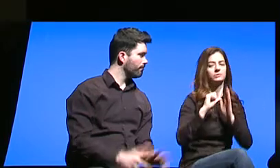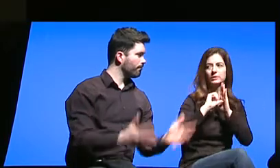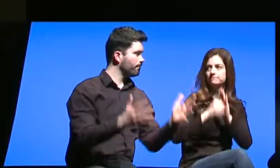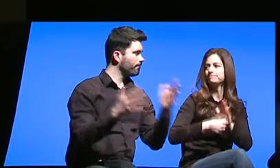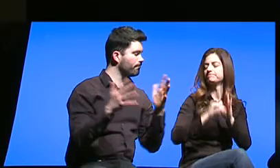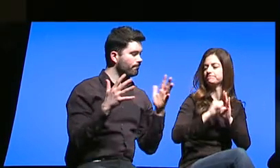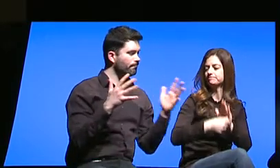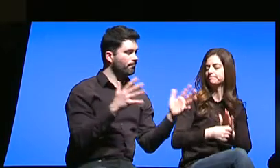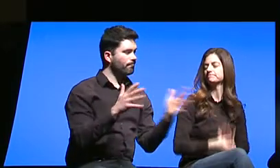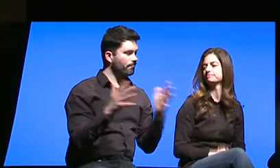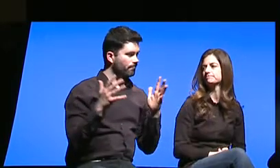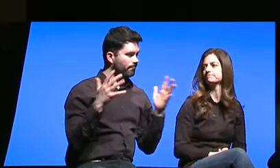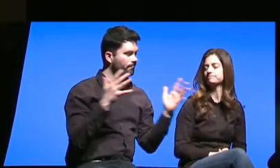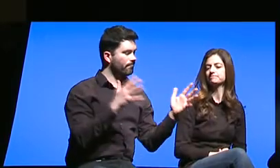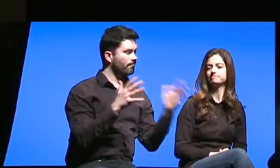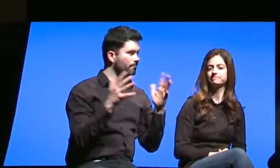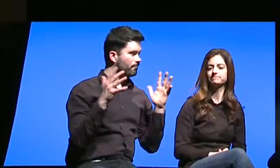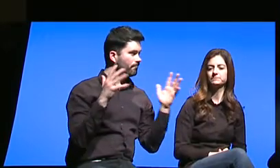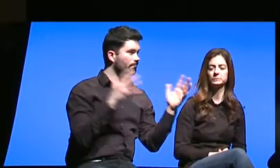Absolutely.